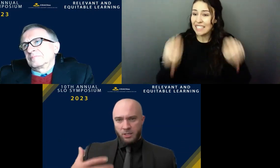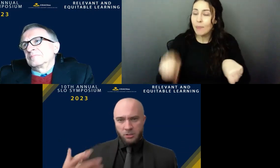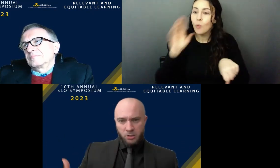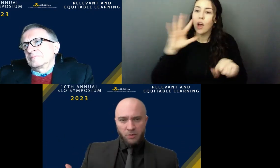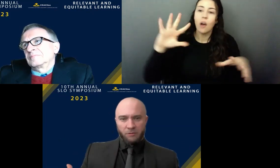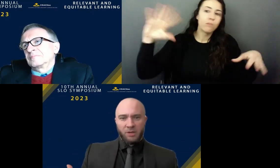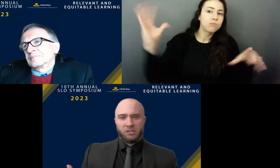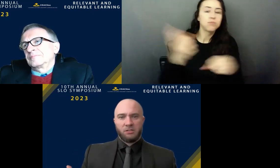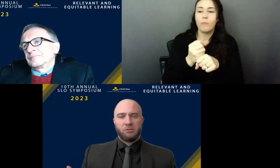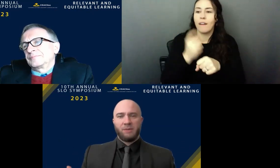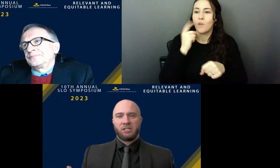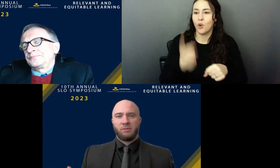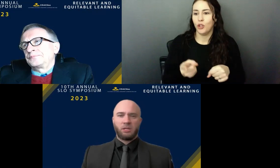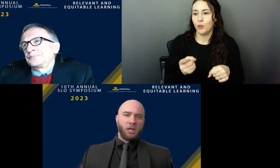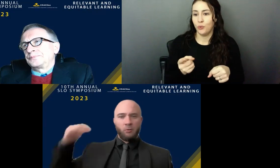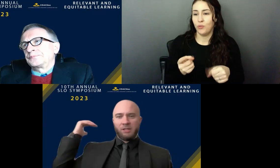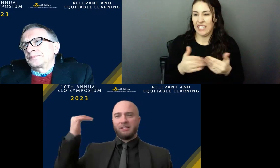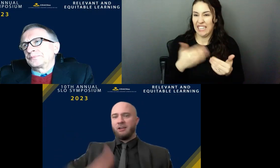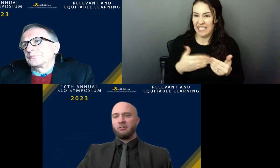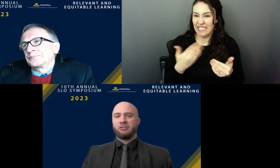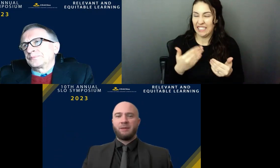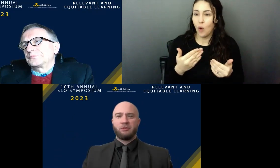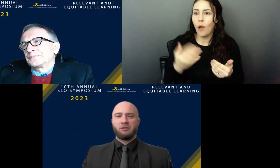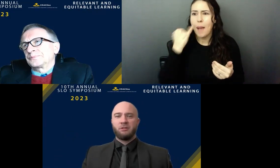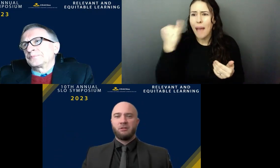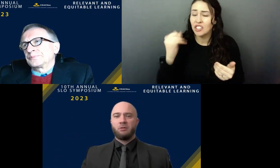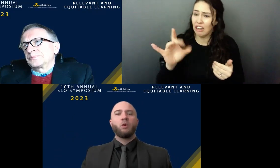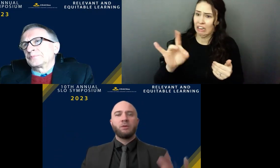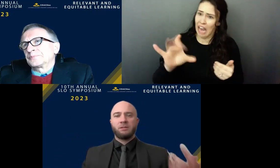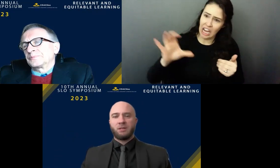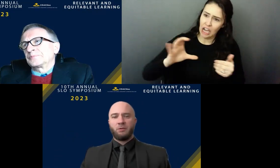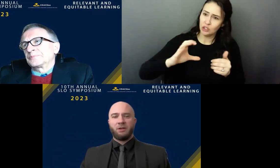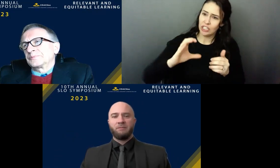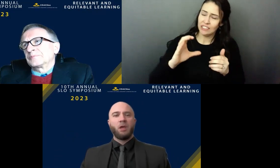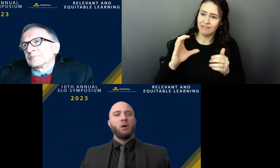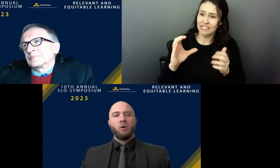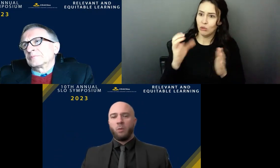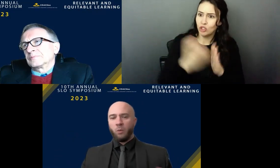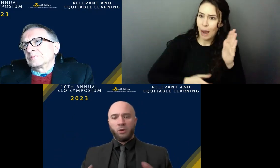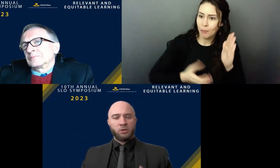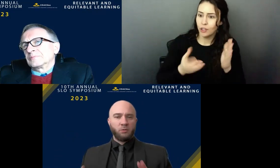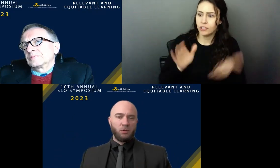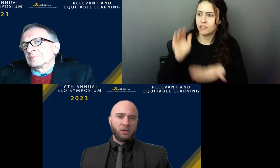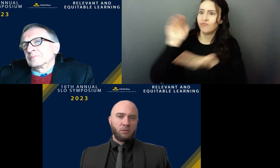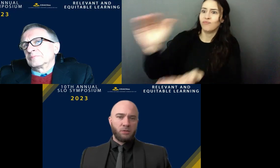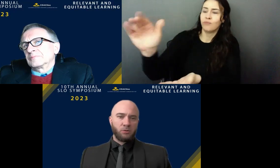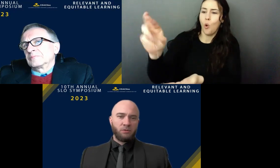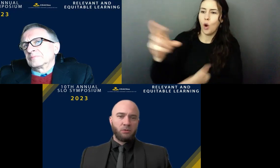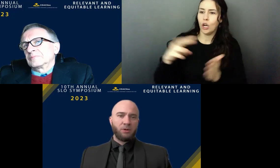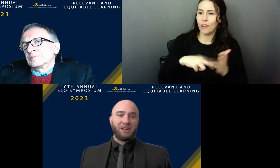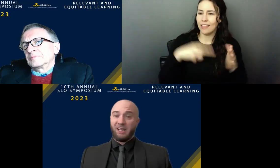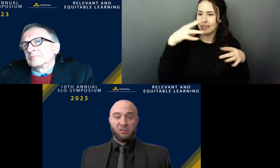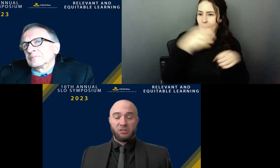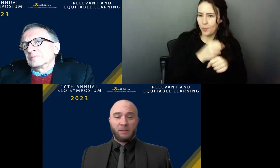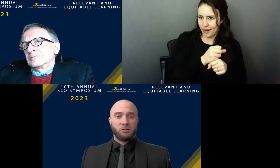easier way to consume information. So imagine being like, hey, read these 800 chapters or read this summary. Where are you going to really get the majority